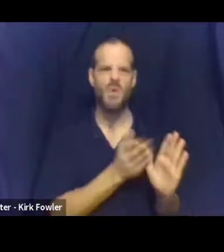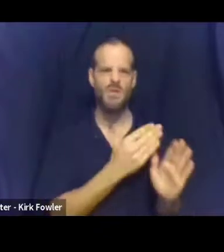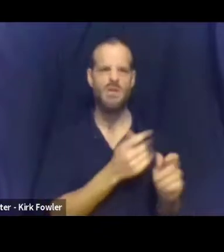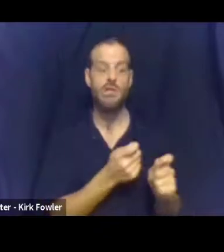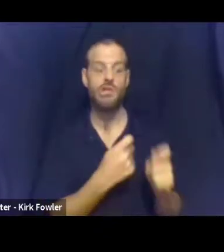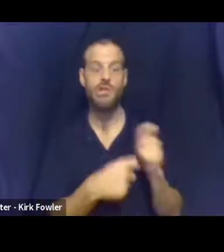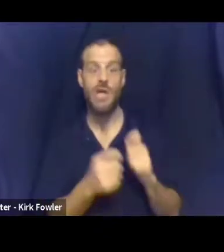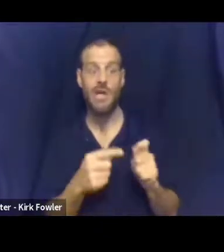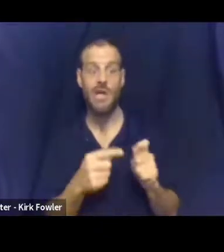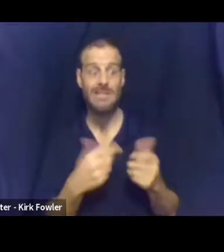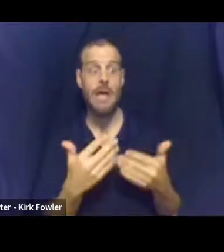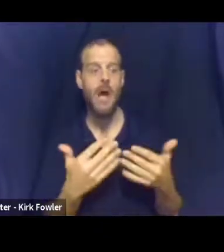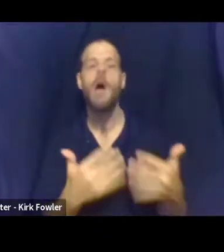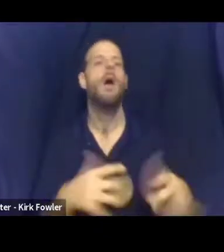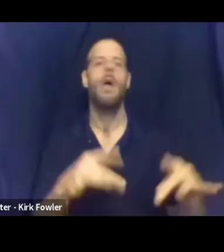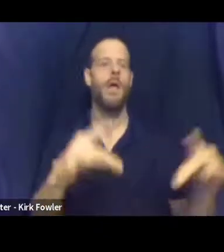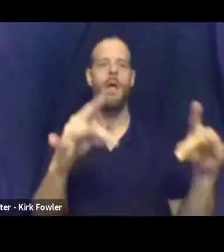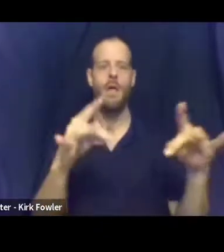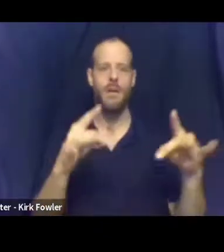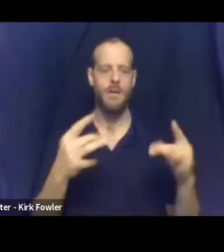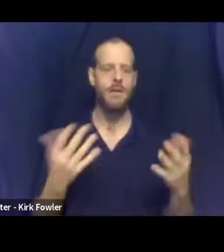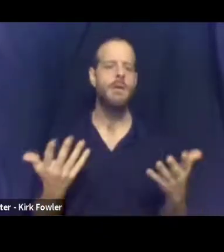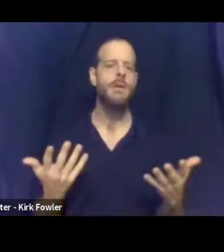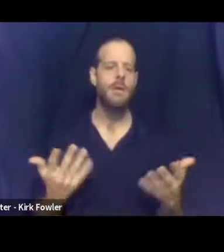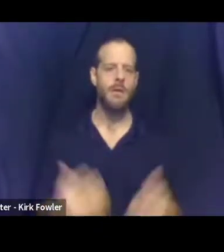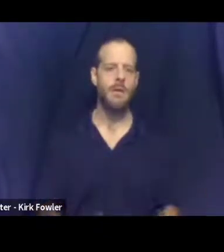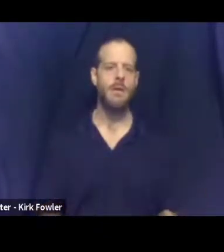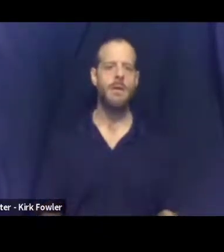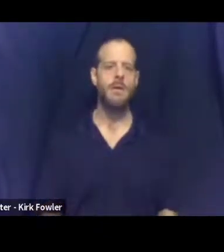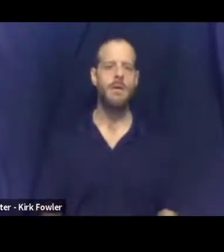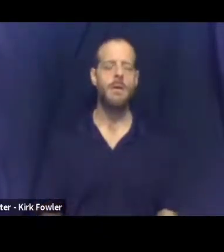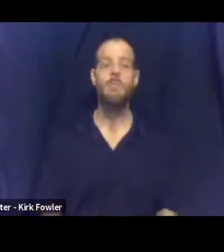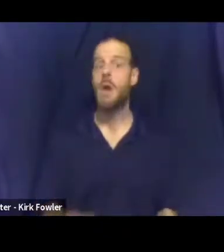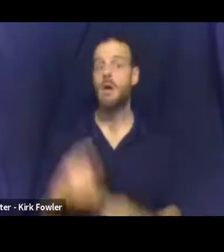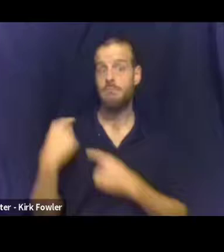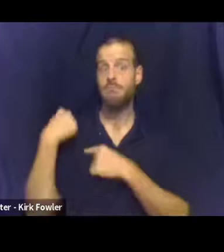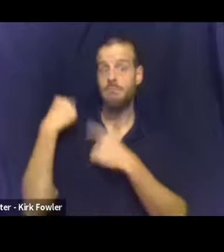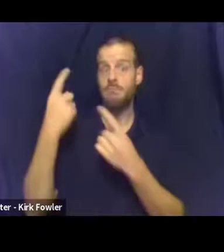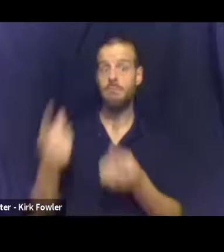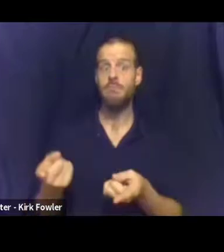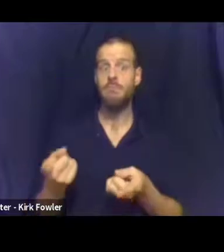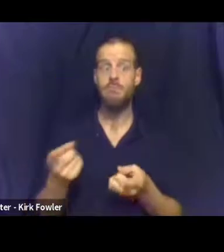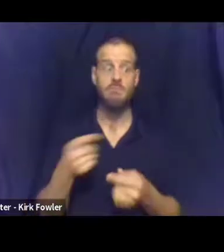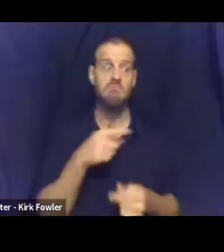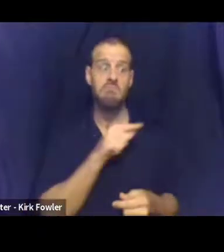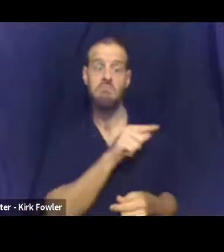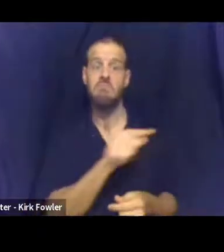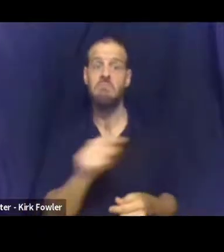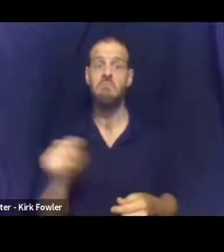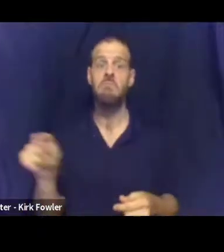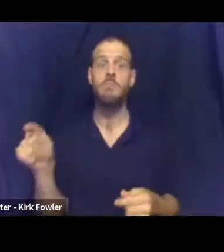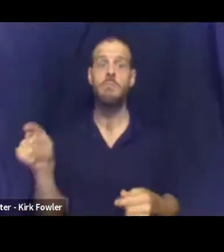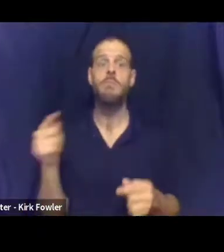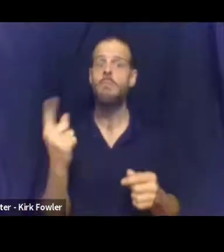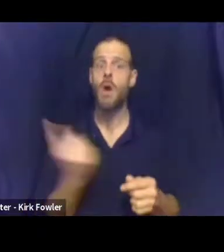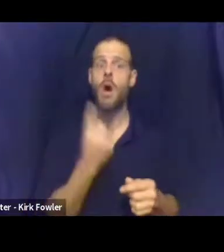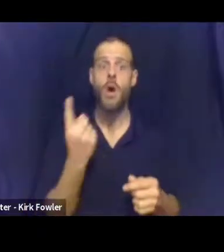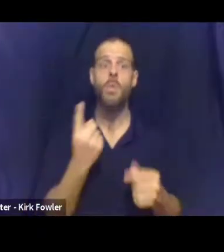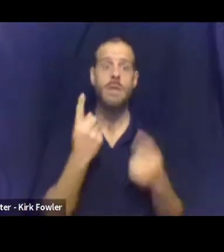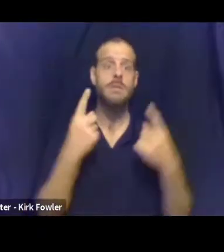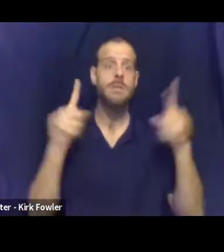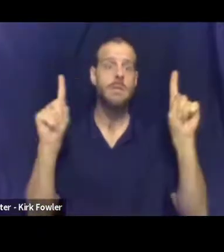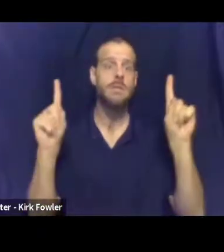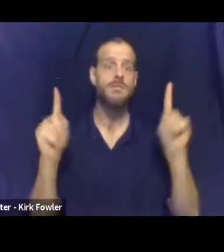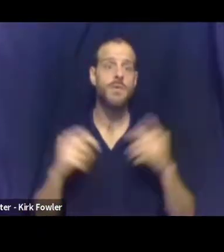and a lot of teamwork, I've never seen it be unsuccessful in terms of a child making that connection. I've certainly